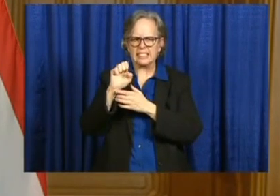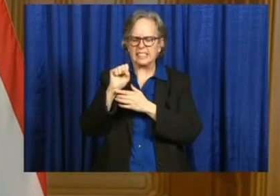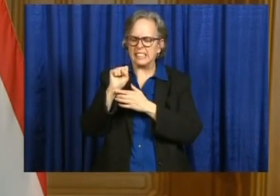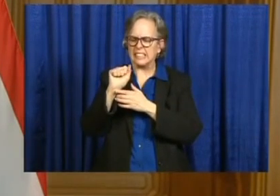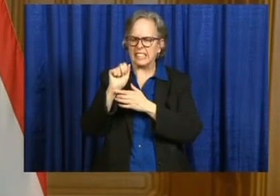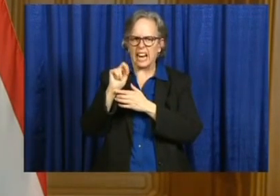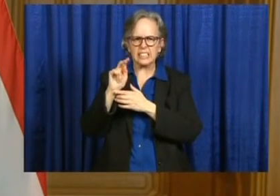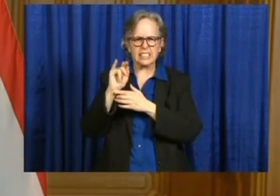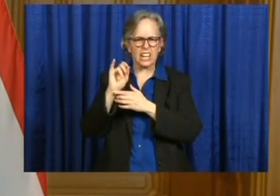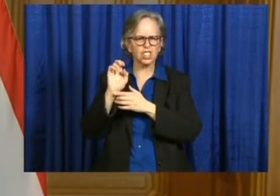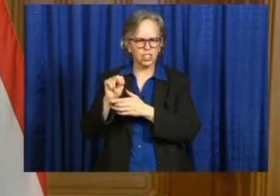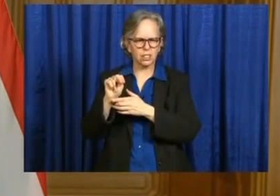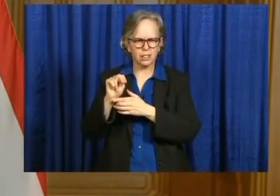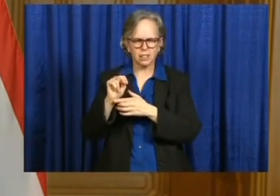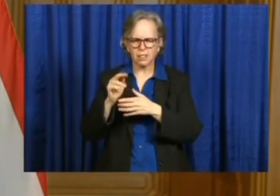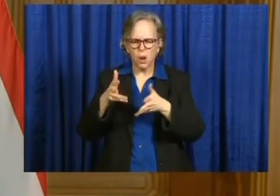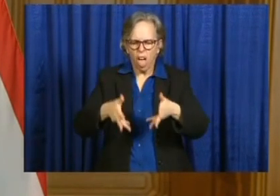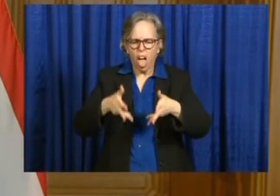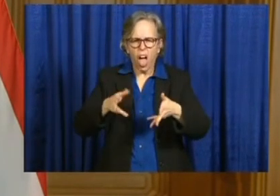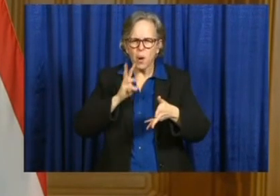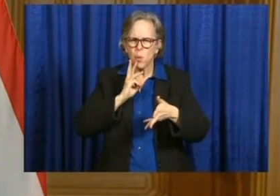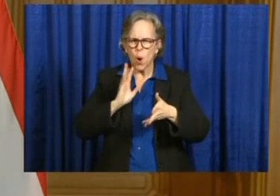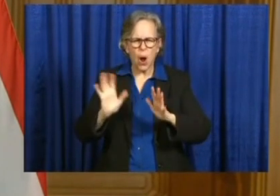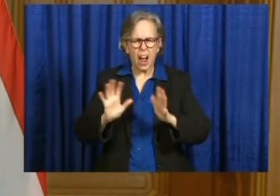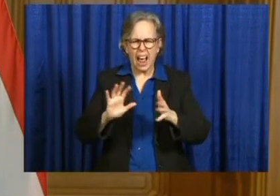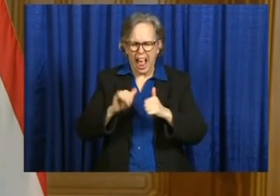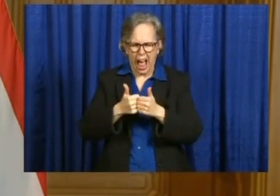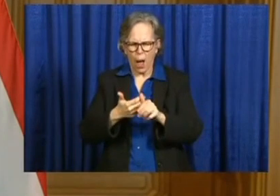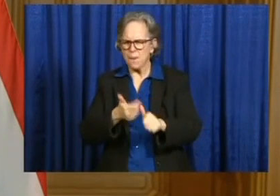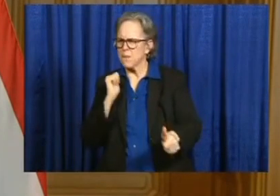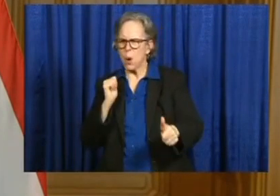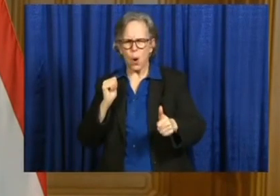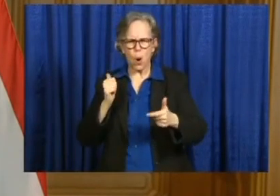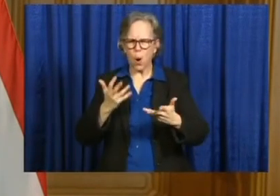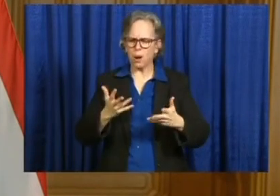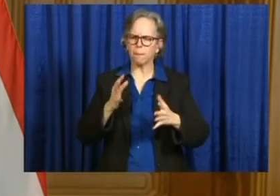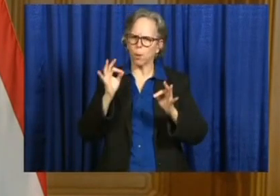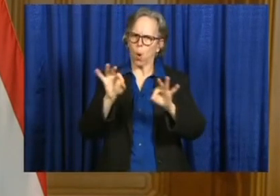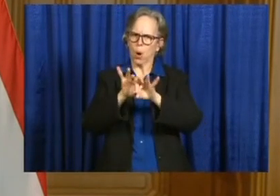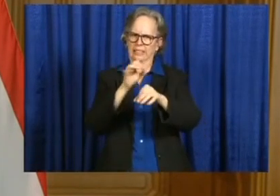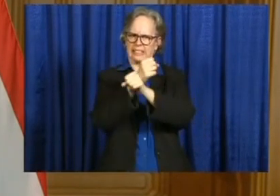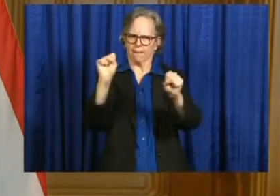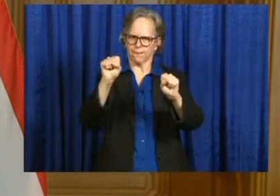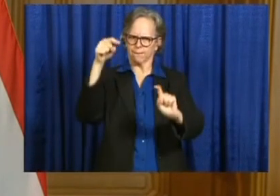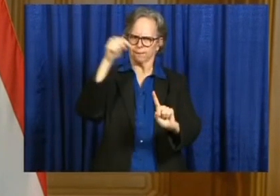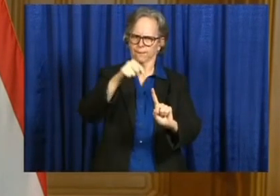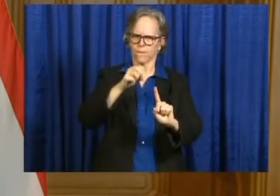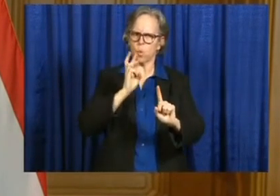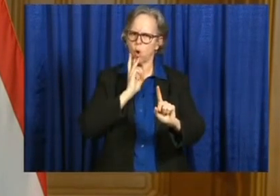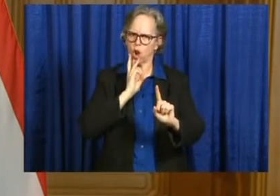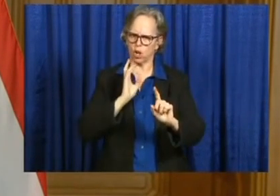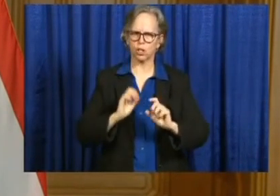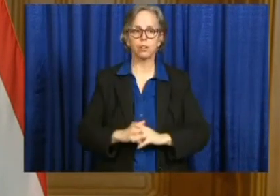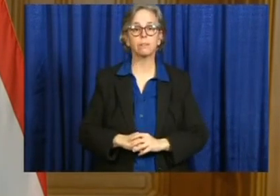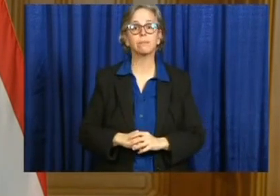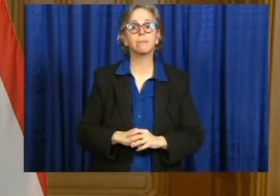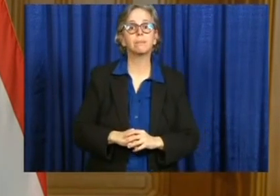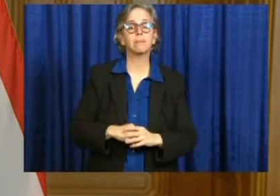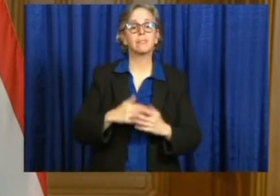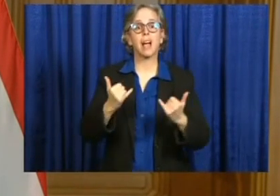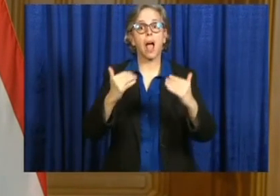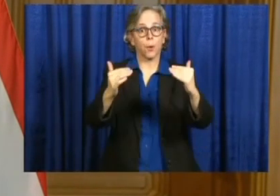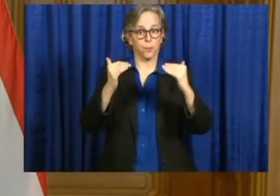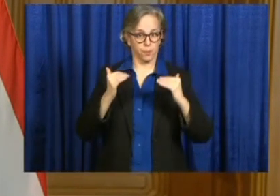News story out yesterday I'd like to comment on. Ohioans continue to lead the way in rapidly responding to this